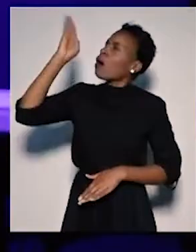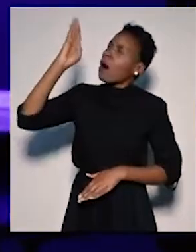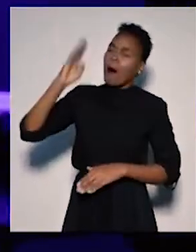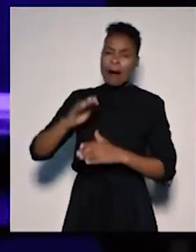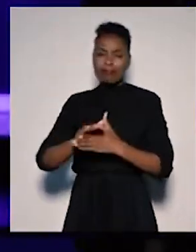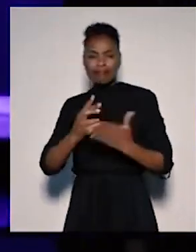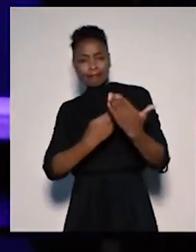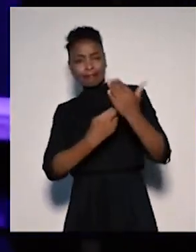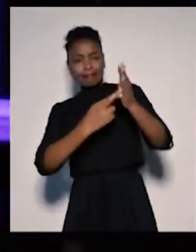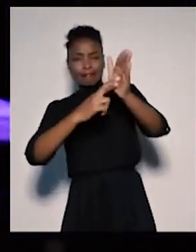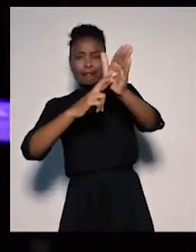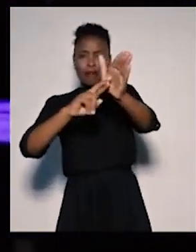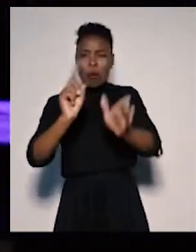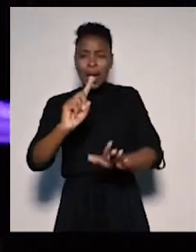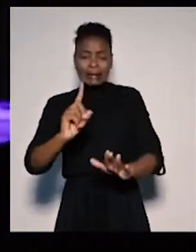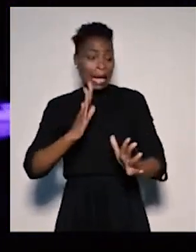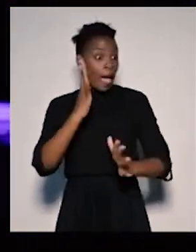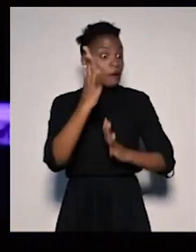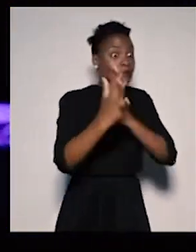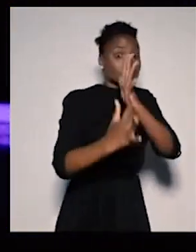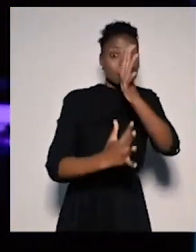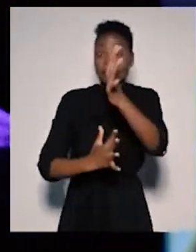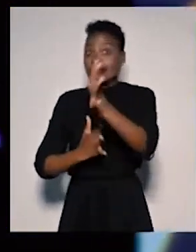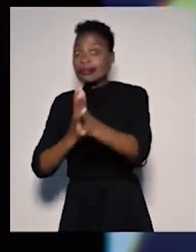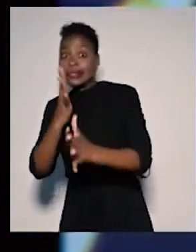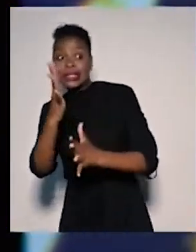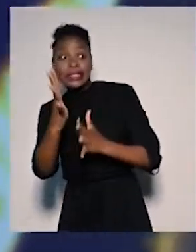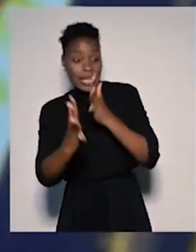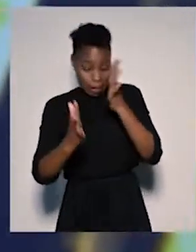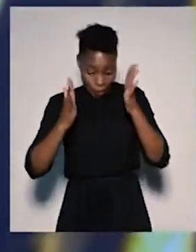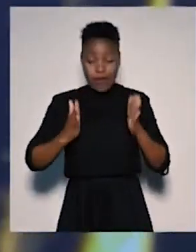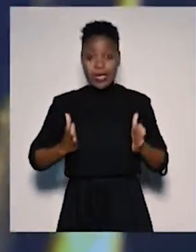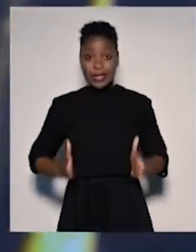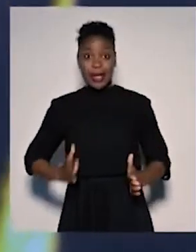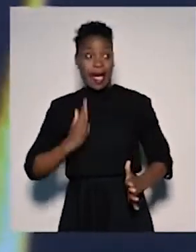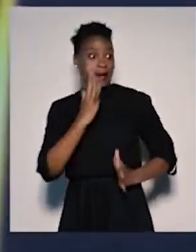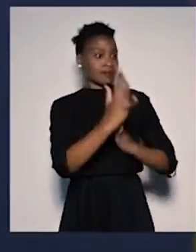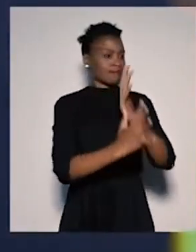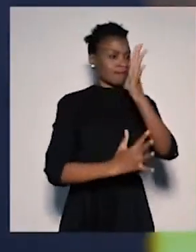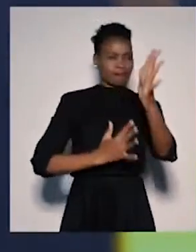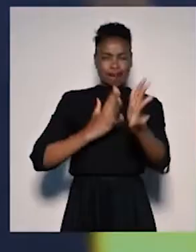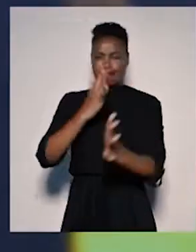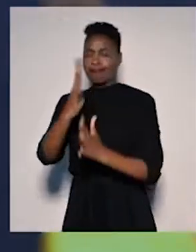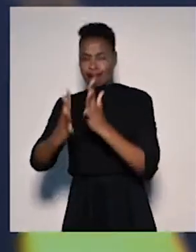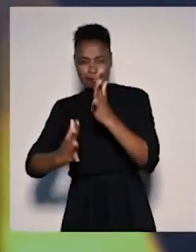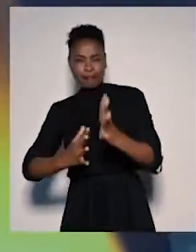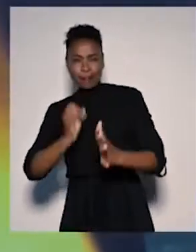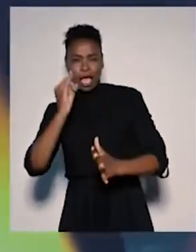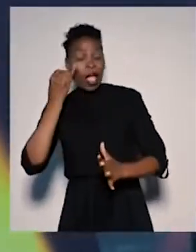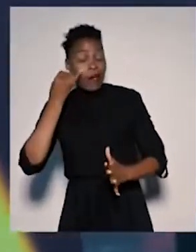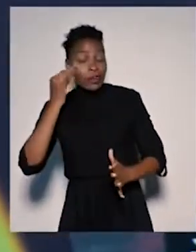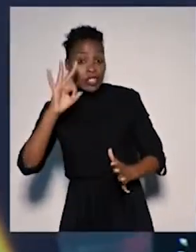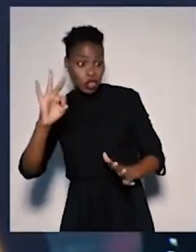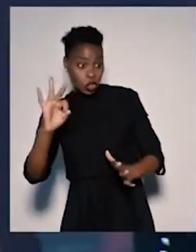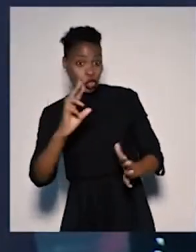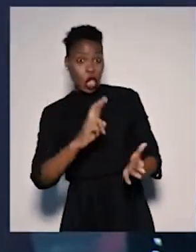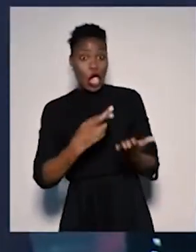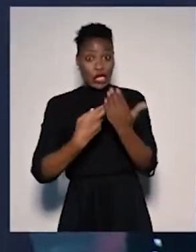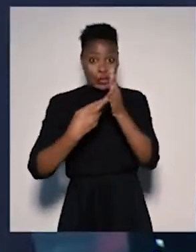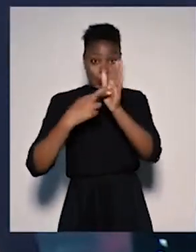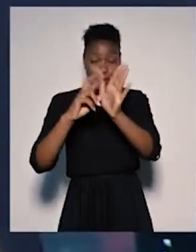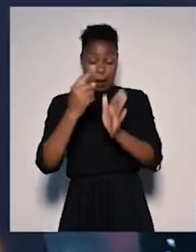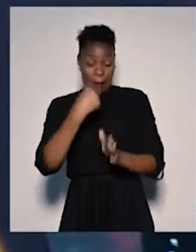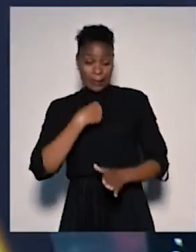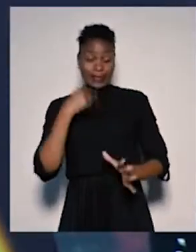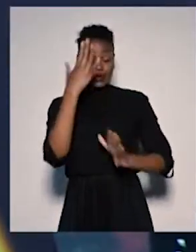to show him a sign, a physical sign, that if you show me a sign, and if such and such